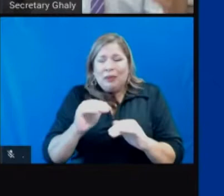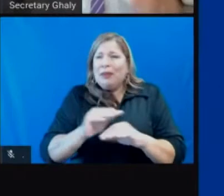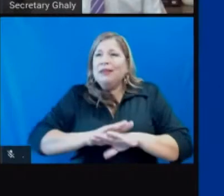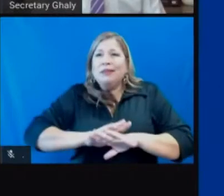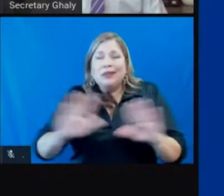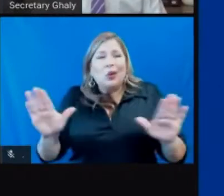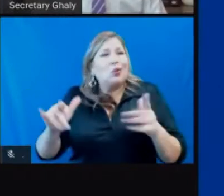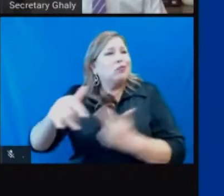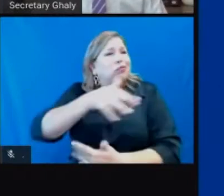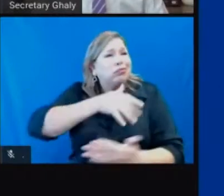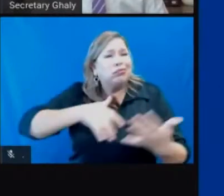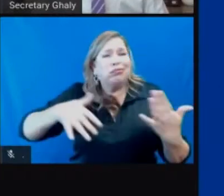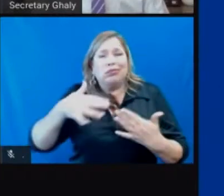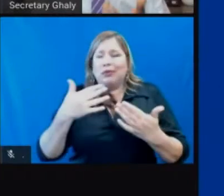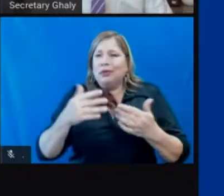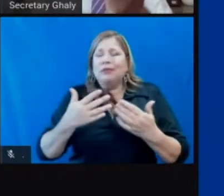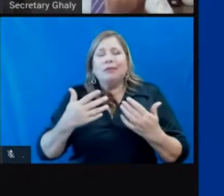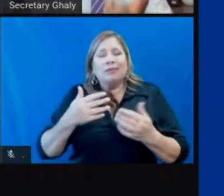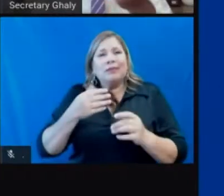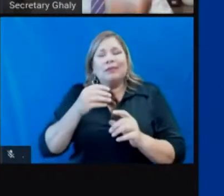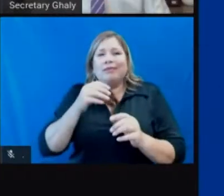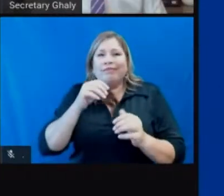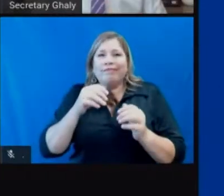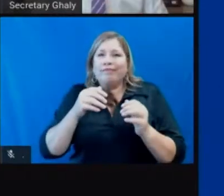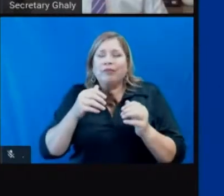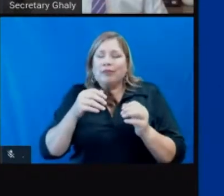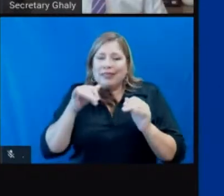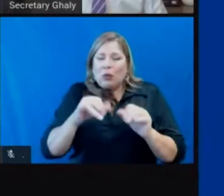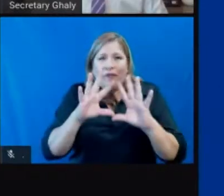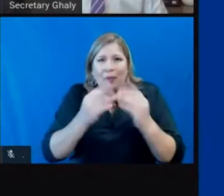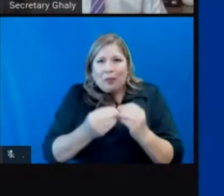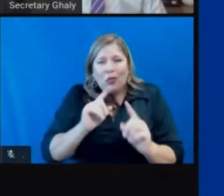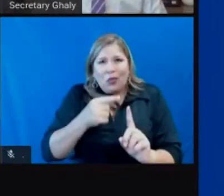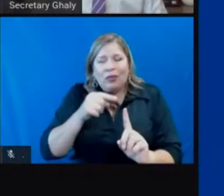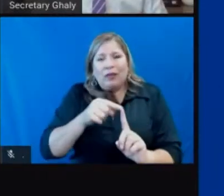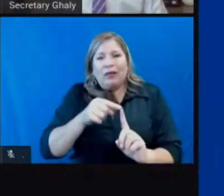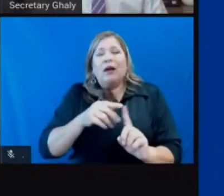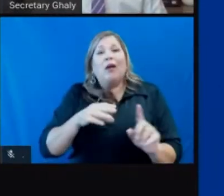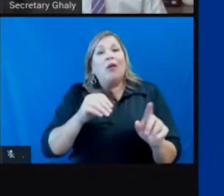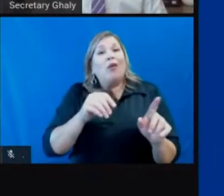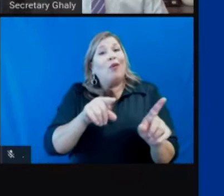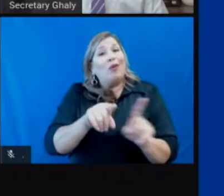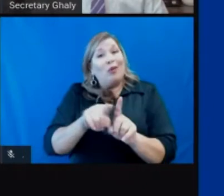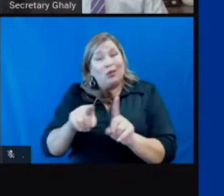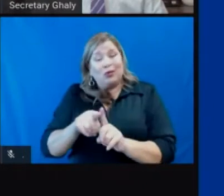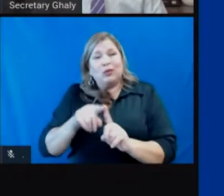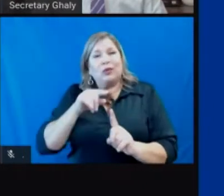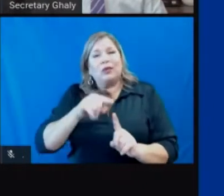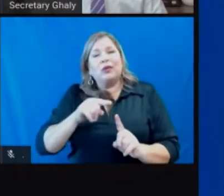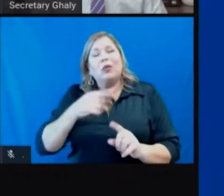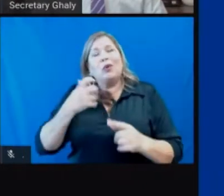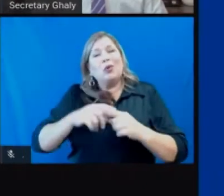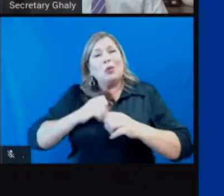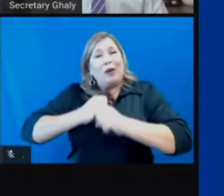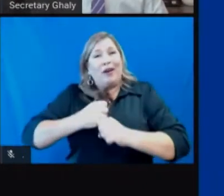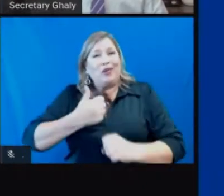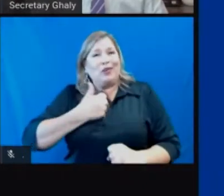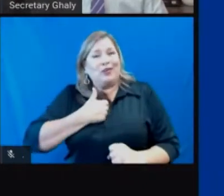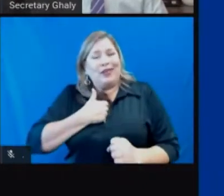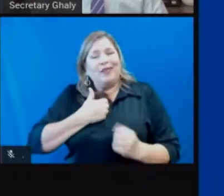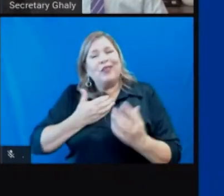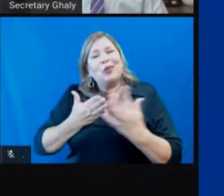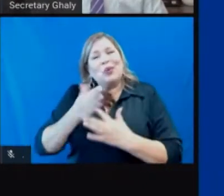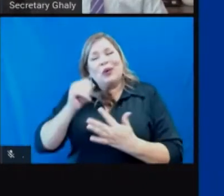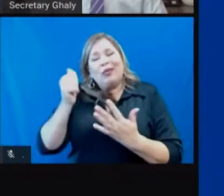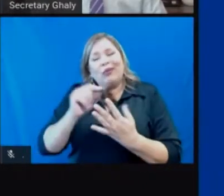helps reduce that overall risk, but then really amping up and elevating our level of protection through the protective factors